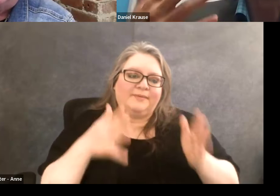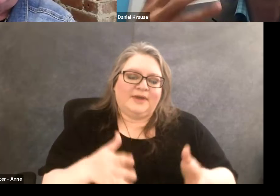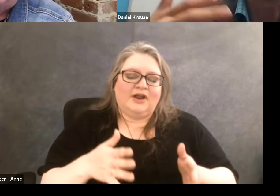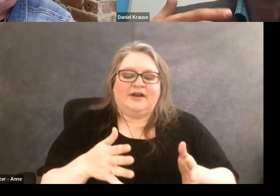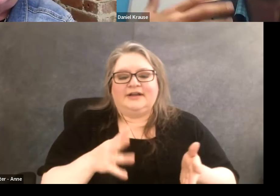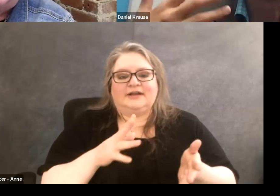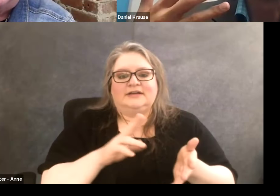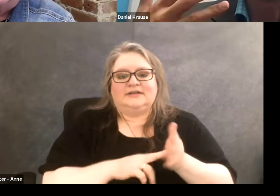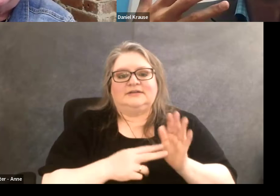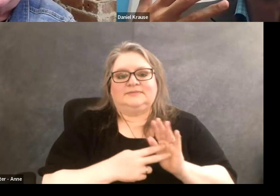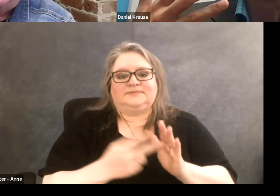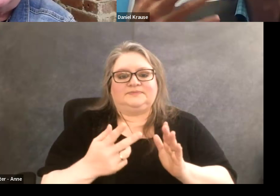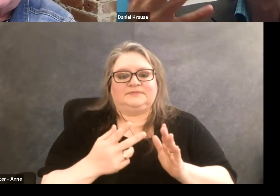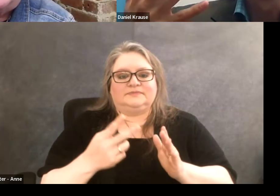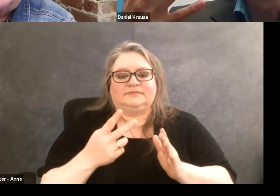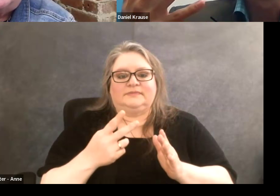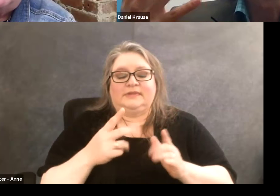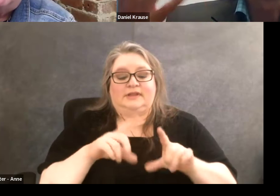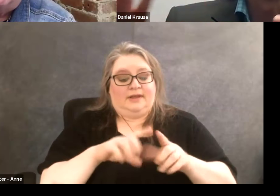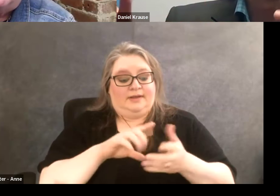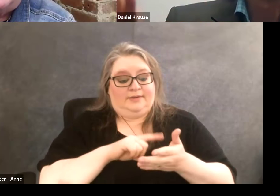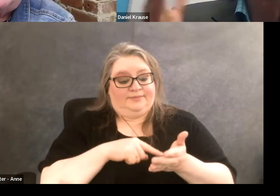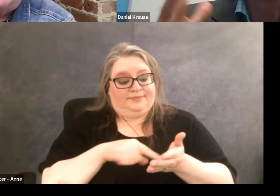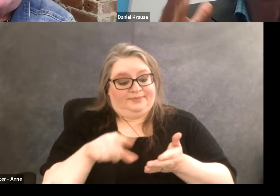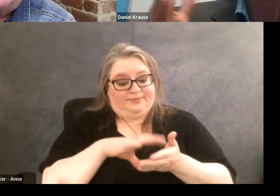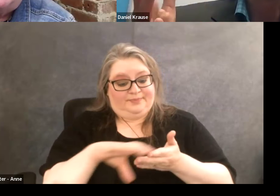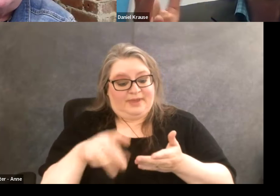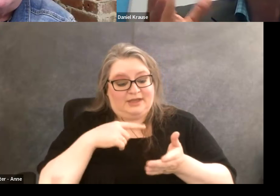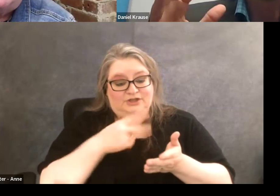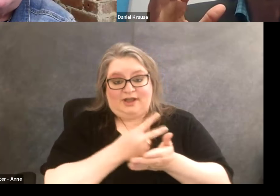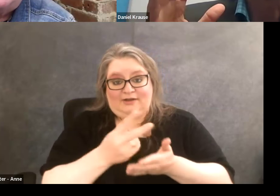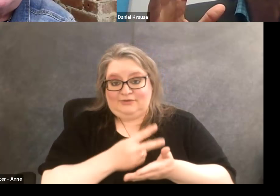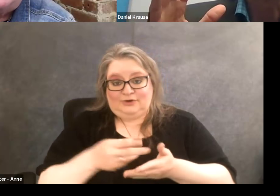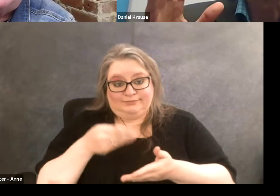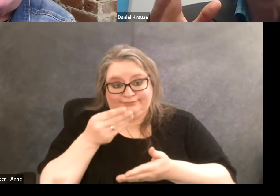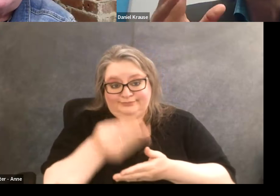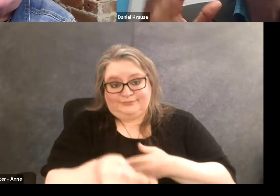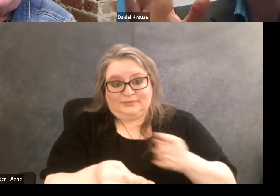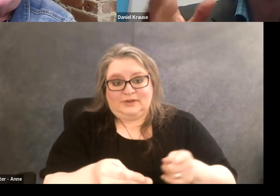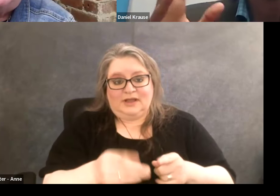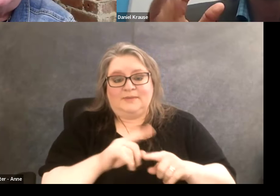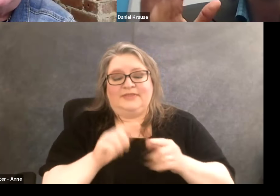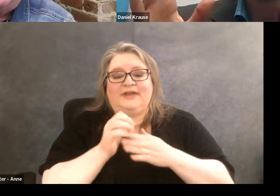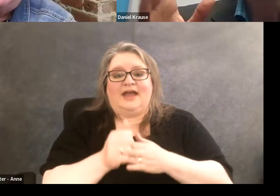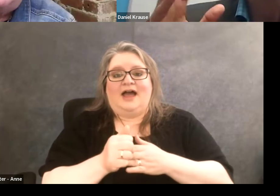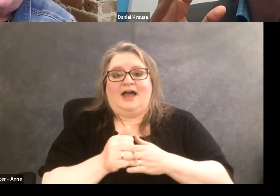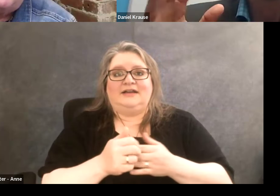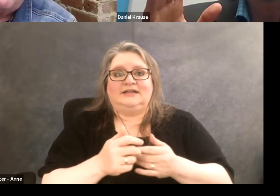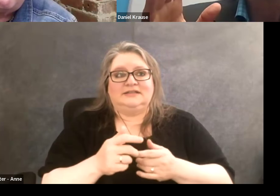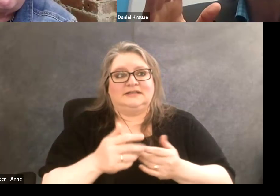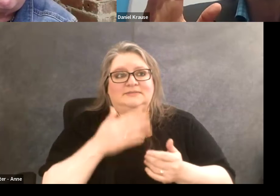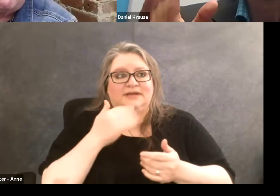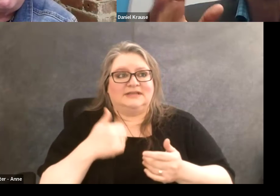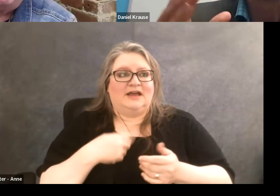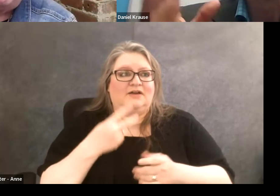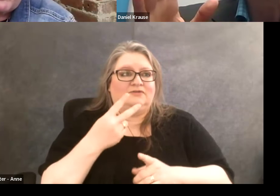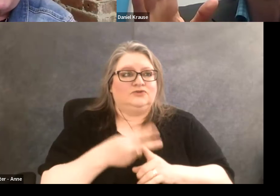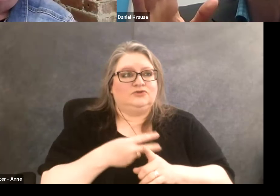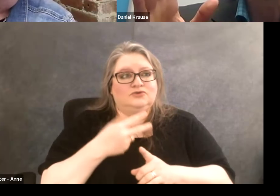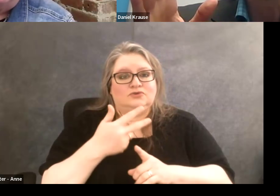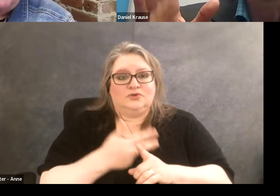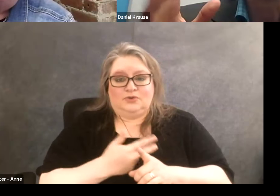every 2 weeks paycheck, the guidance, the best practice is 2 months, 3 months